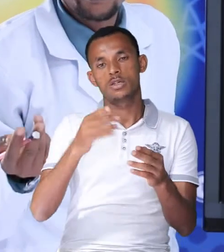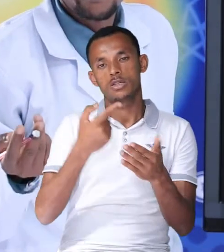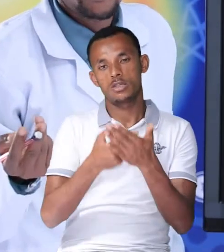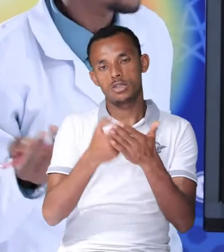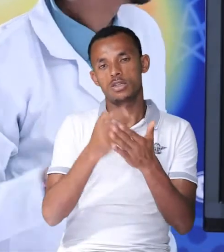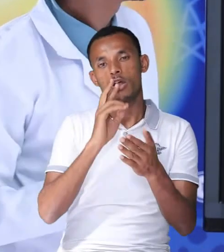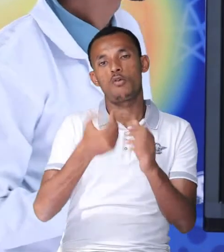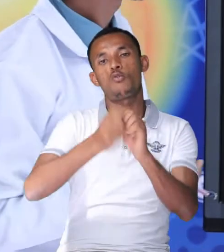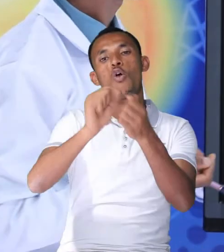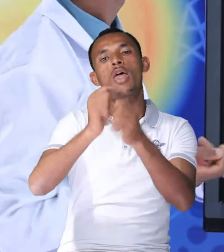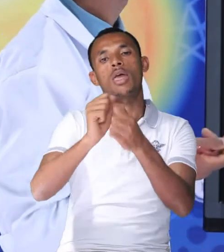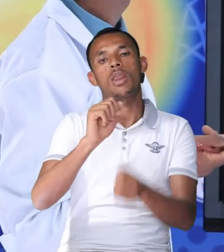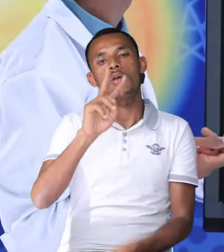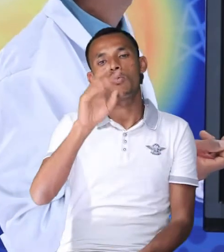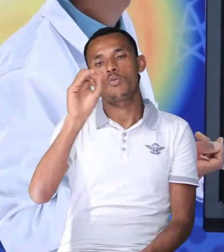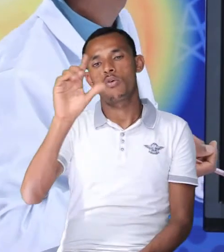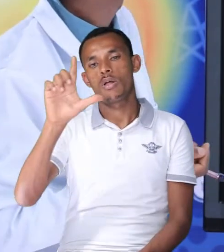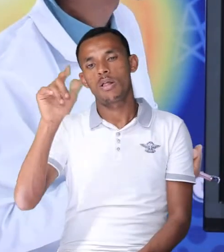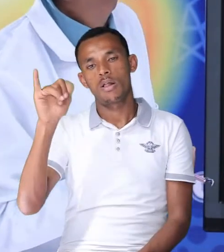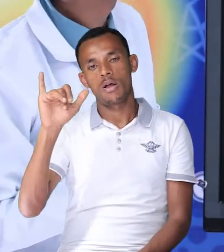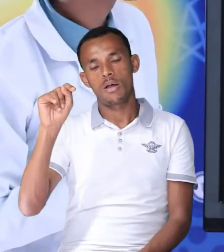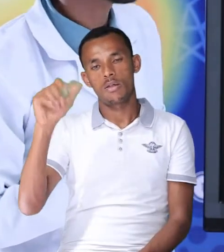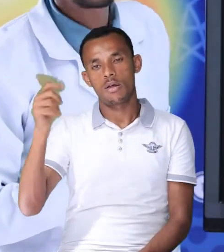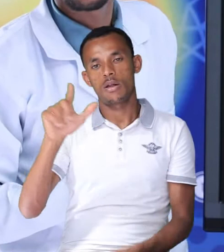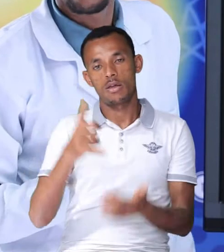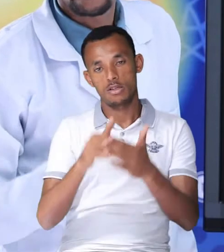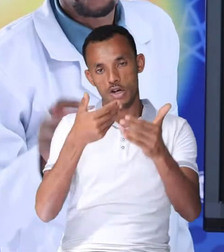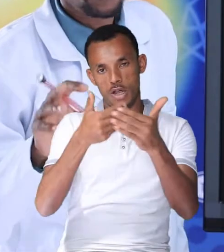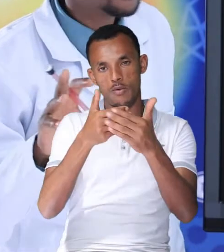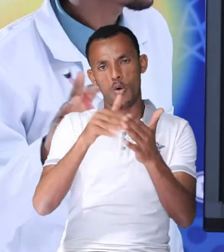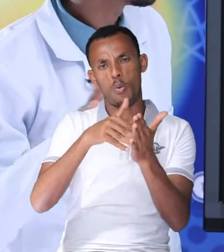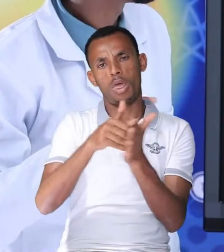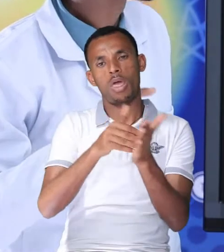volatile. The volatile liquids have relatively weak